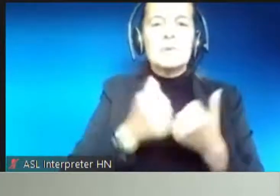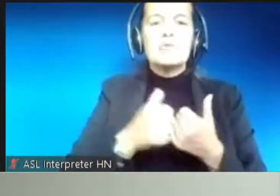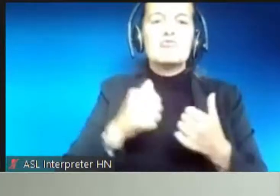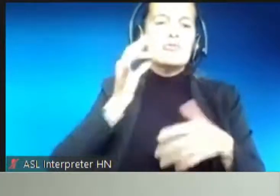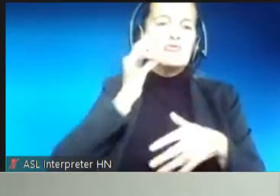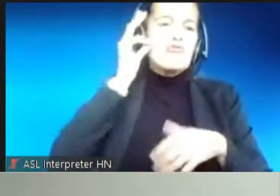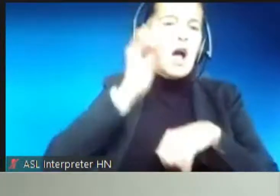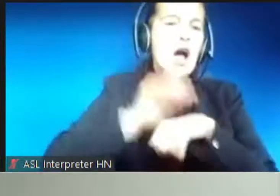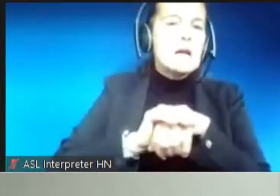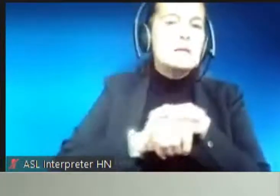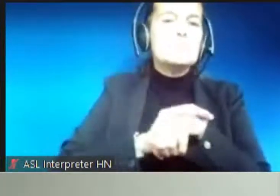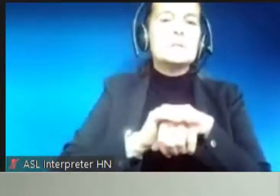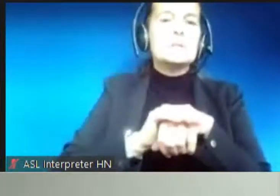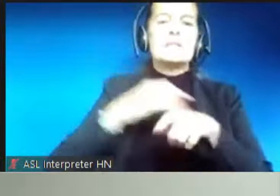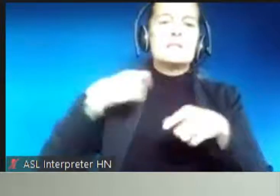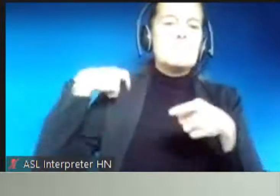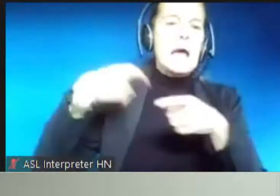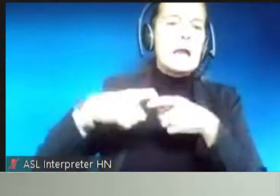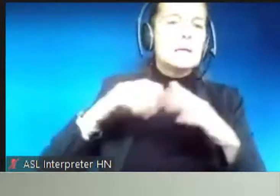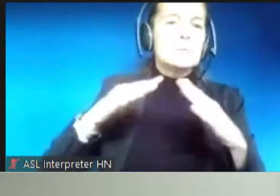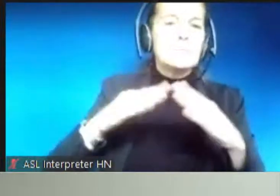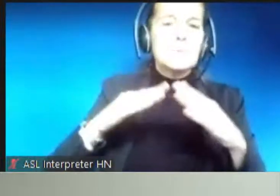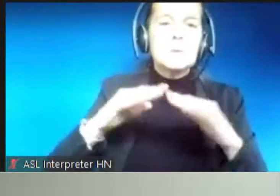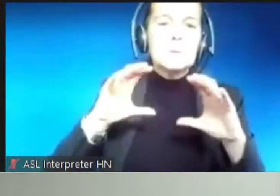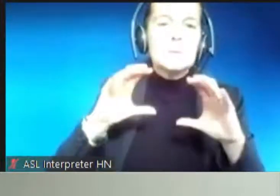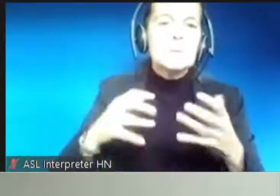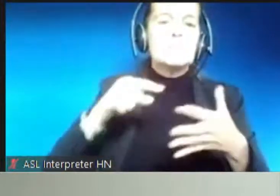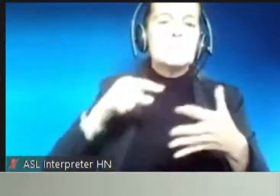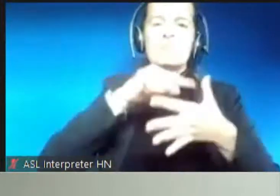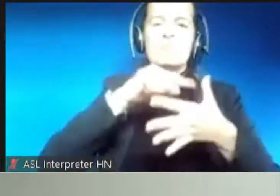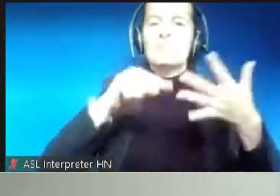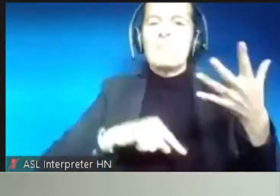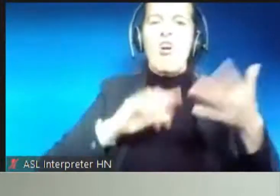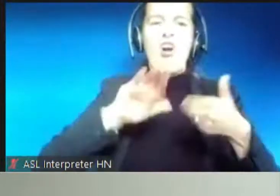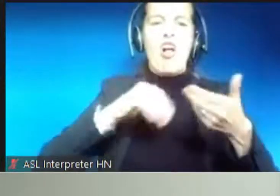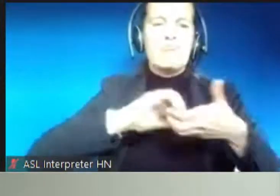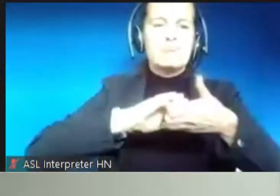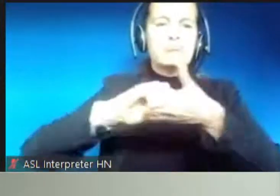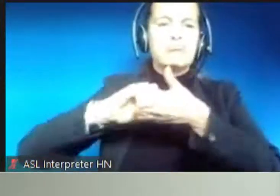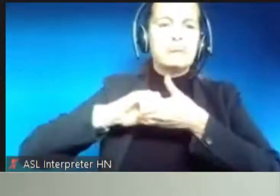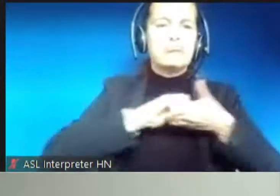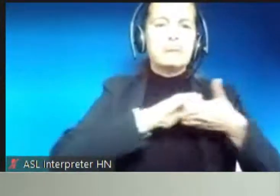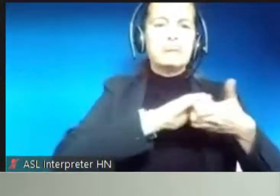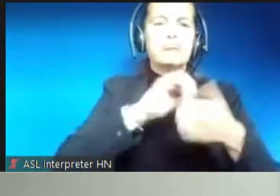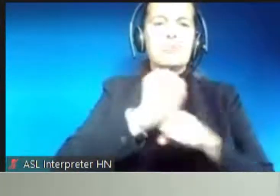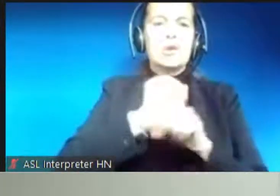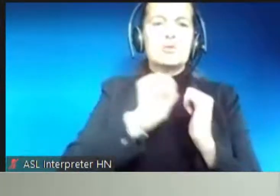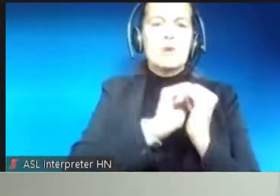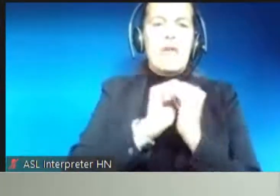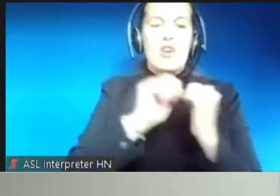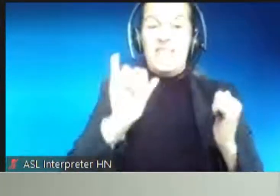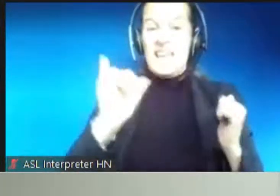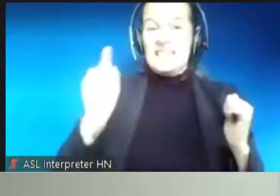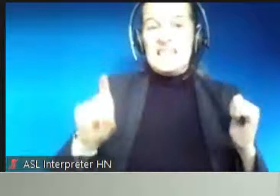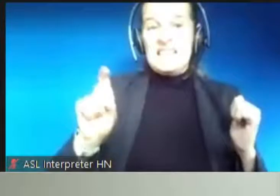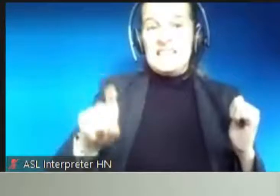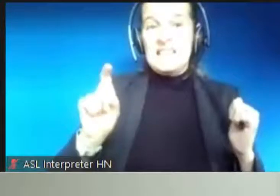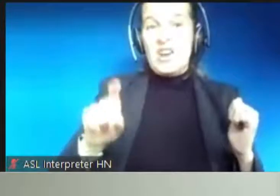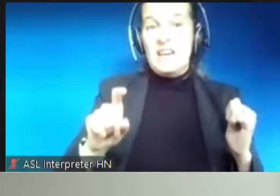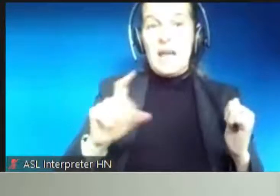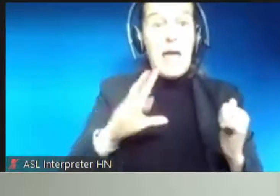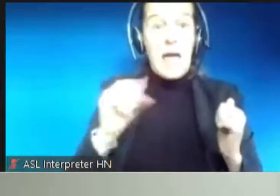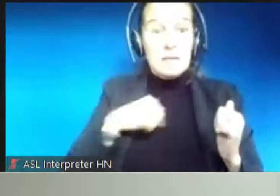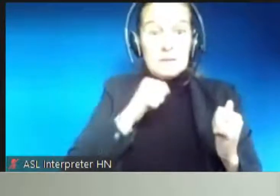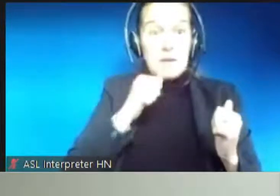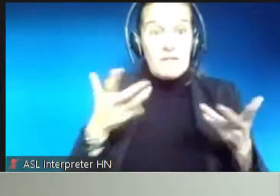the Hispanic community groups. These are all necessary to fight this kind of a pandemic. And we're not over.